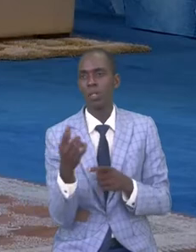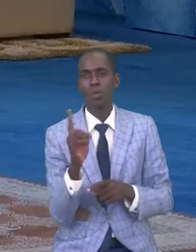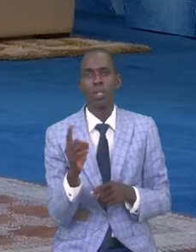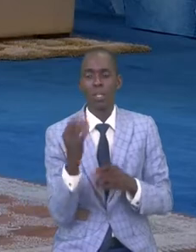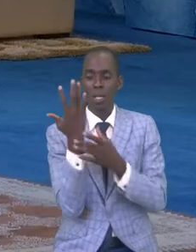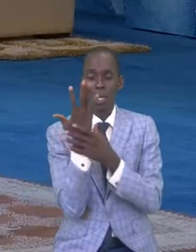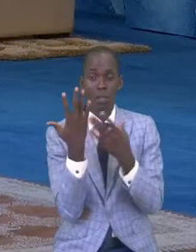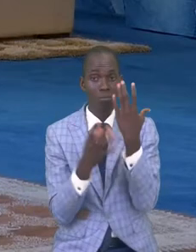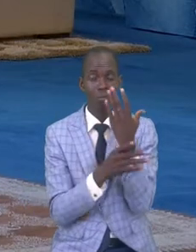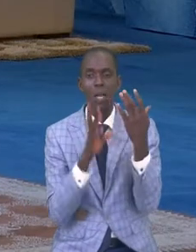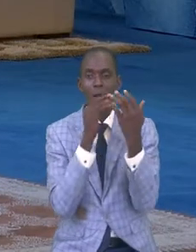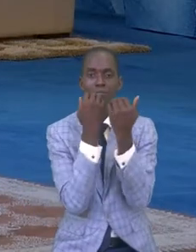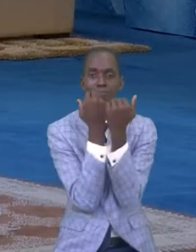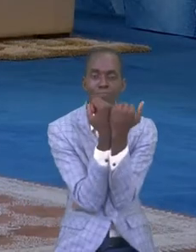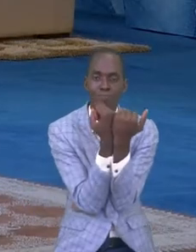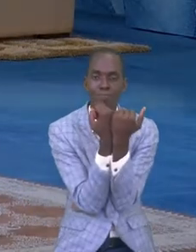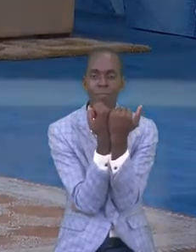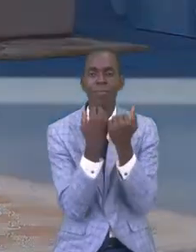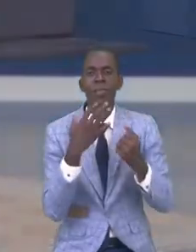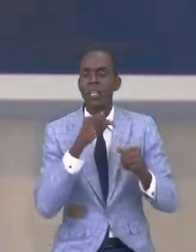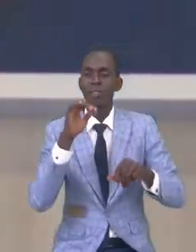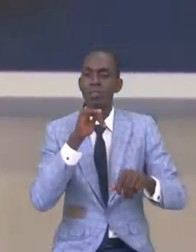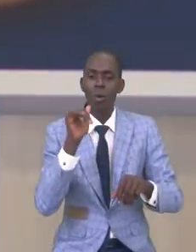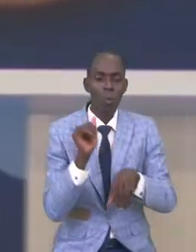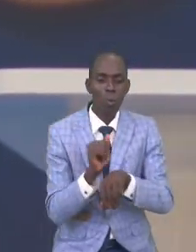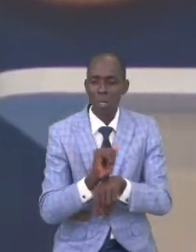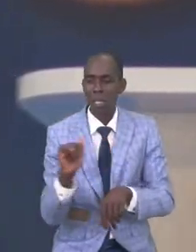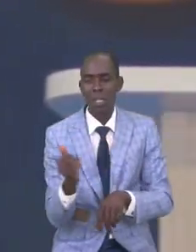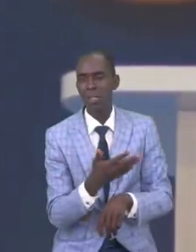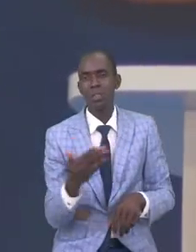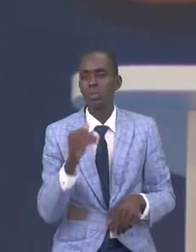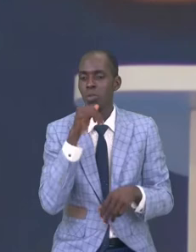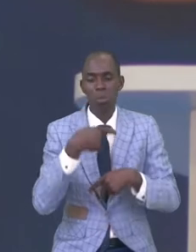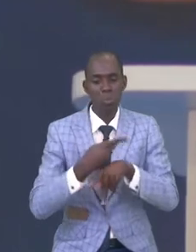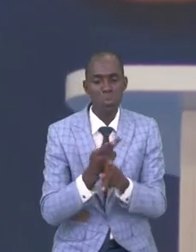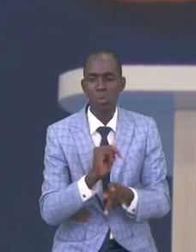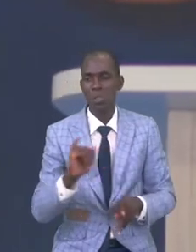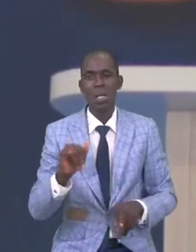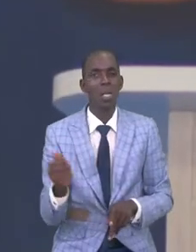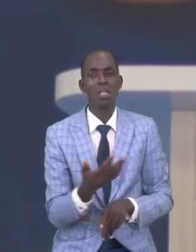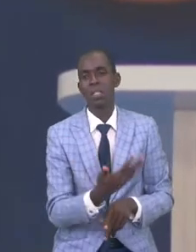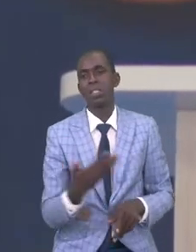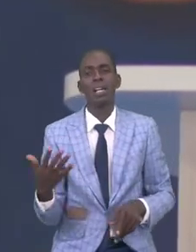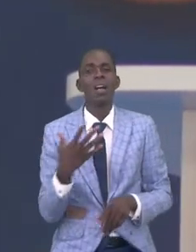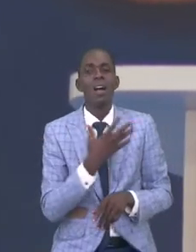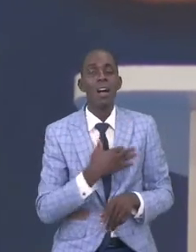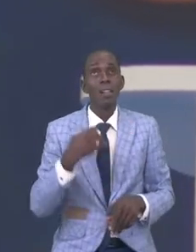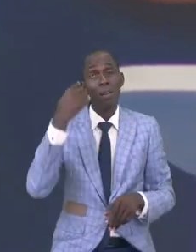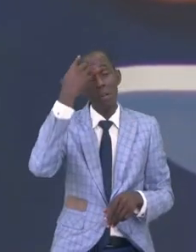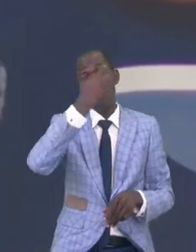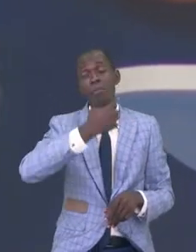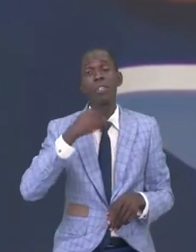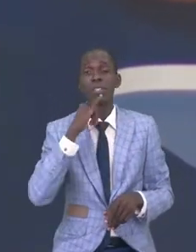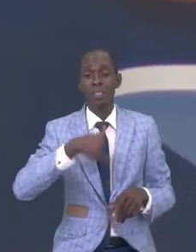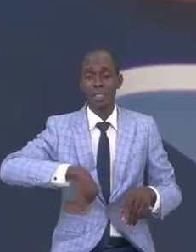are bound. They're not walking anything. They're not producing anything. And their face